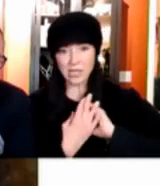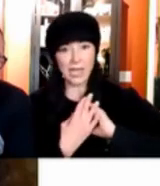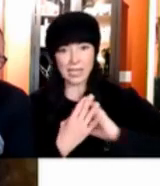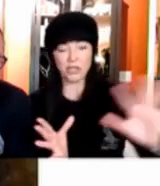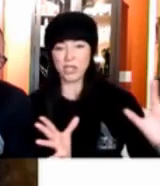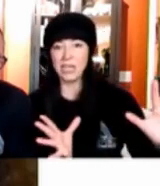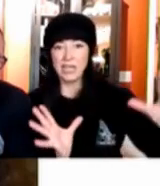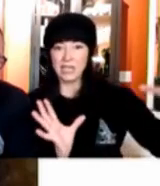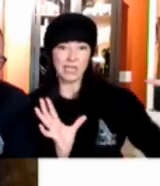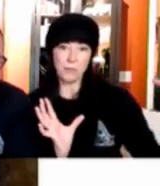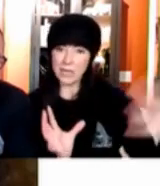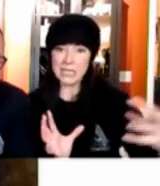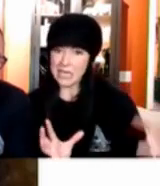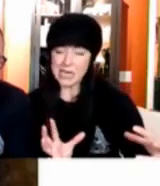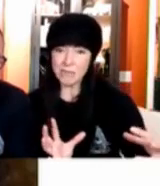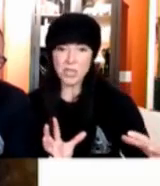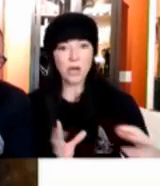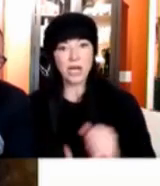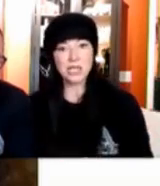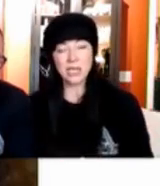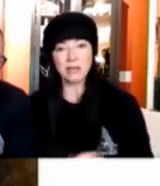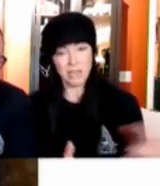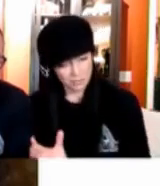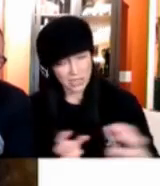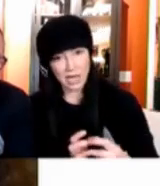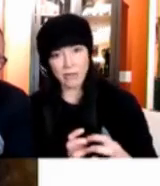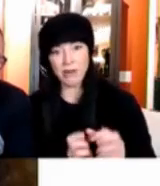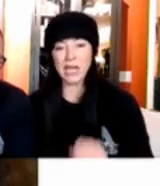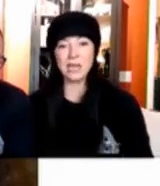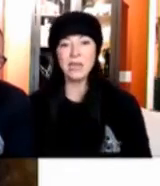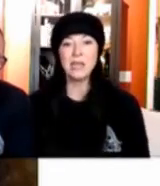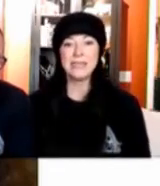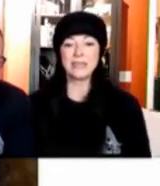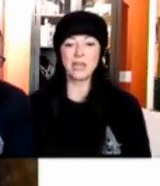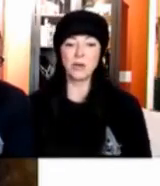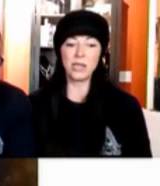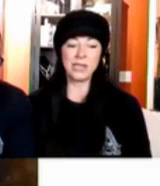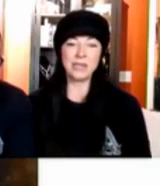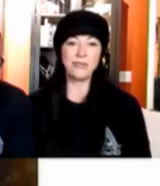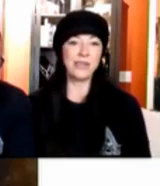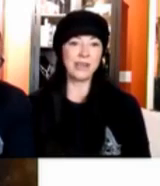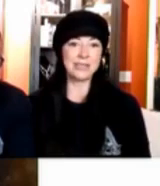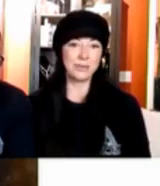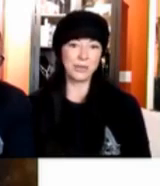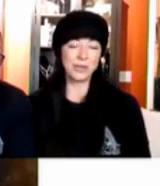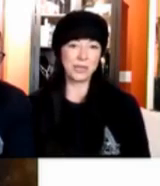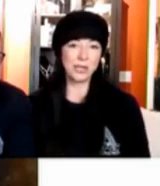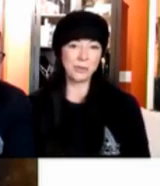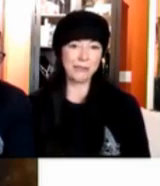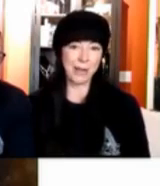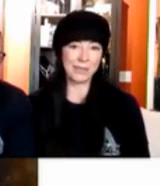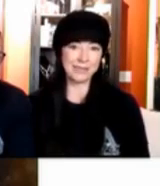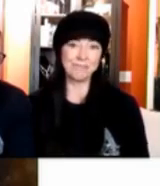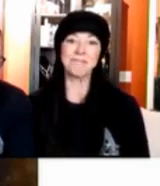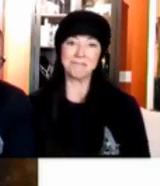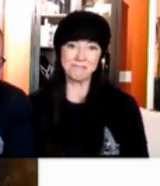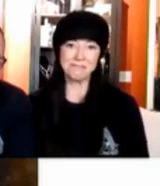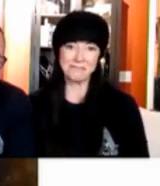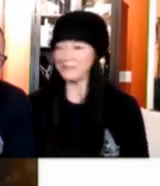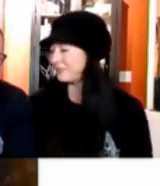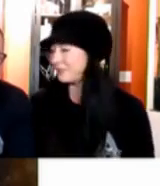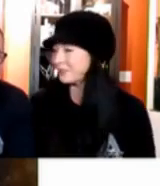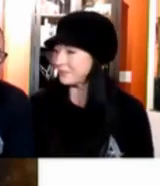need extra, like a big team to go hunting. They'll come together again. So it is very similar to a human family.